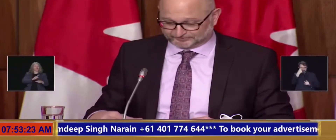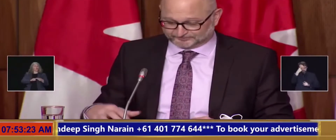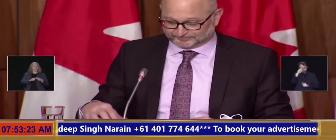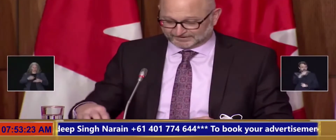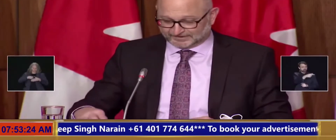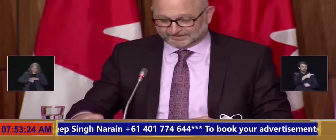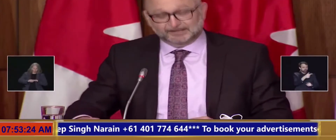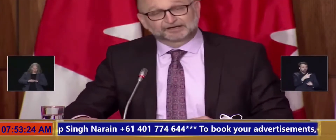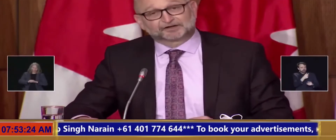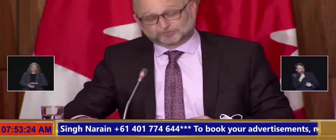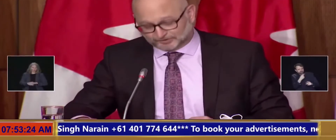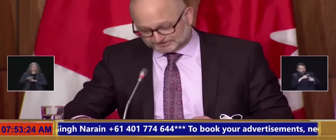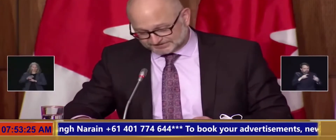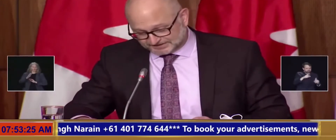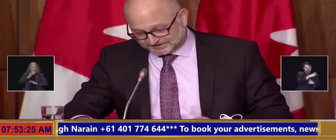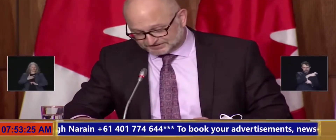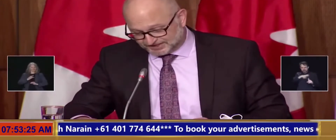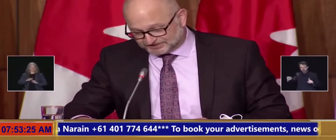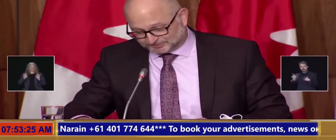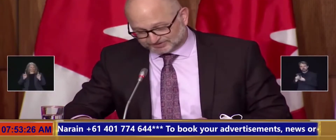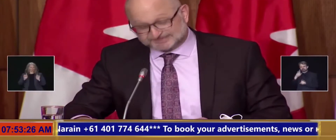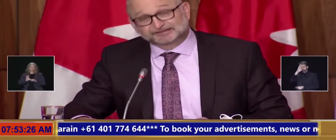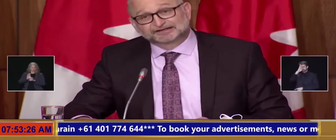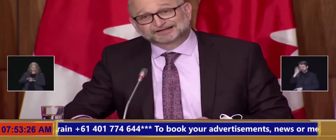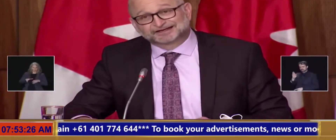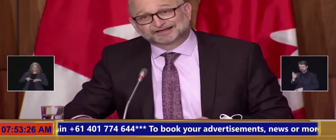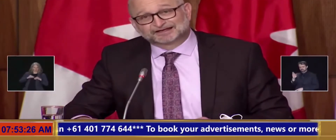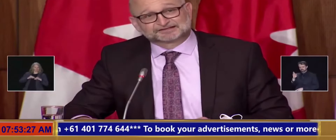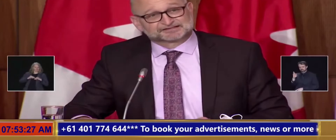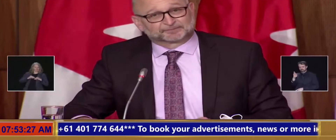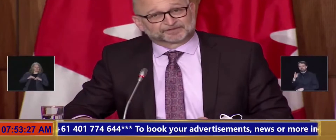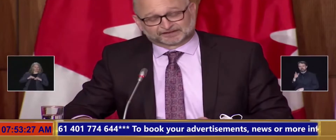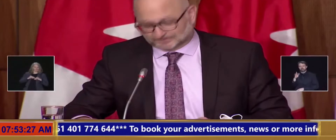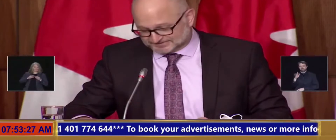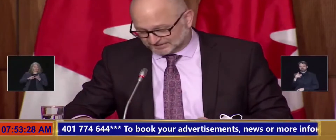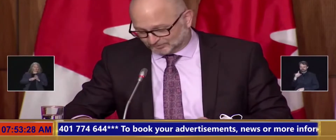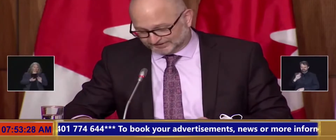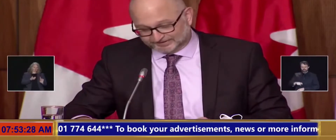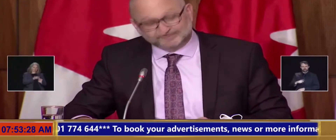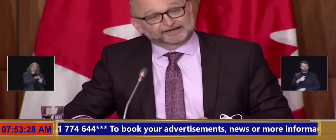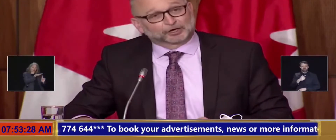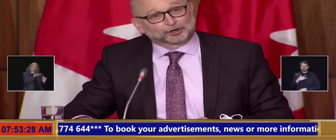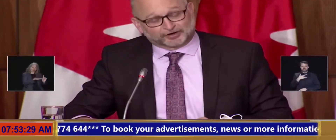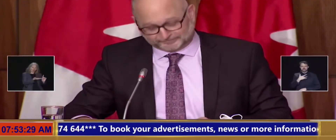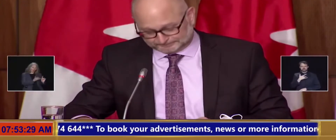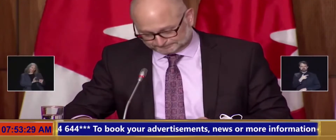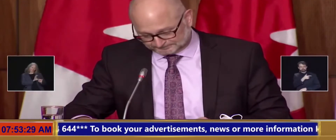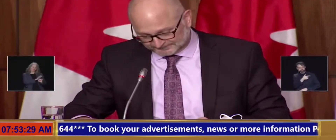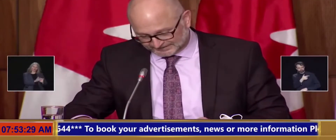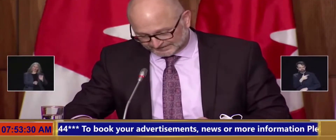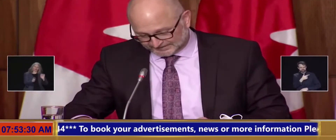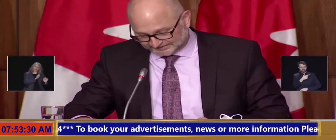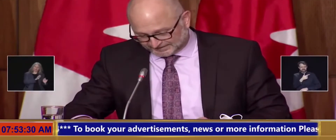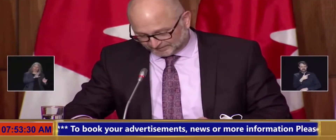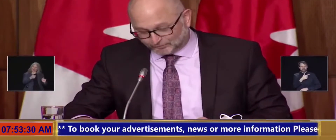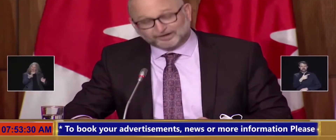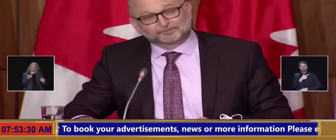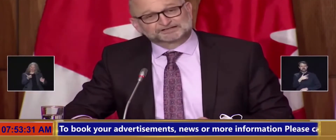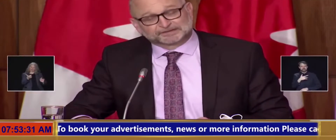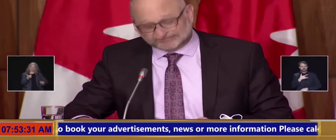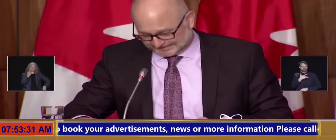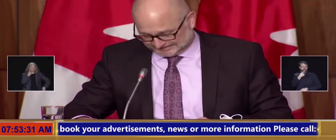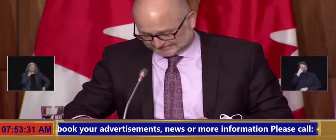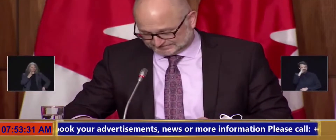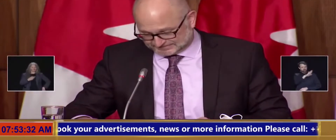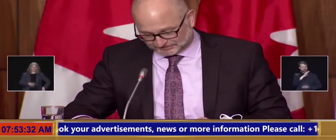at birth. In other words, change a person into something or someone they are not. Think about what